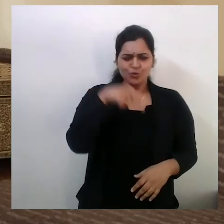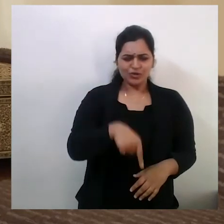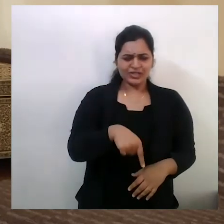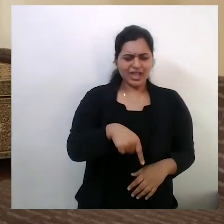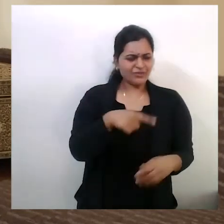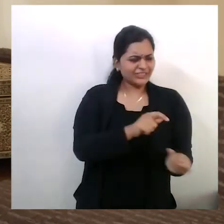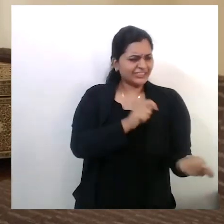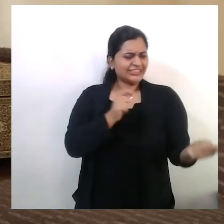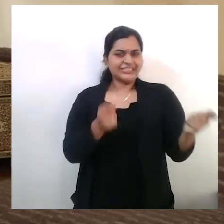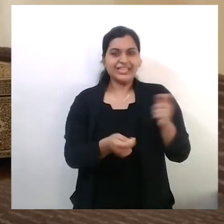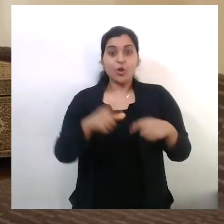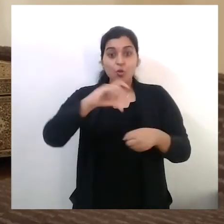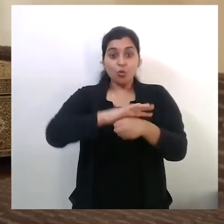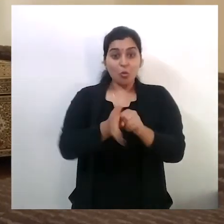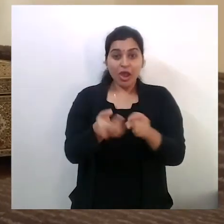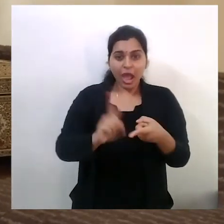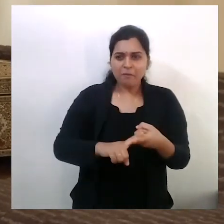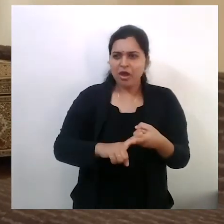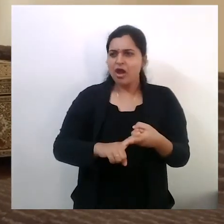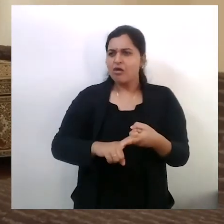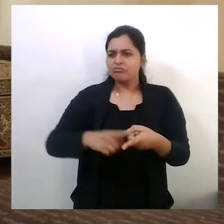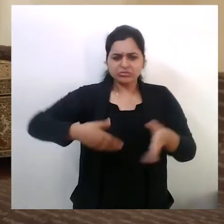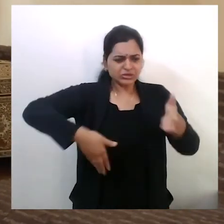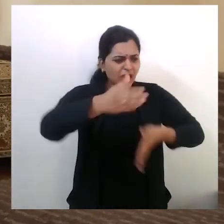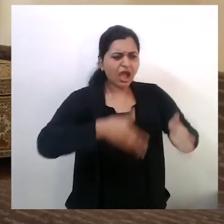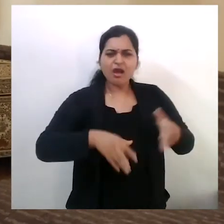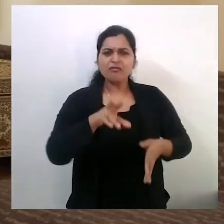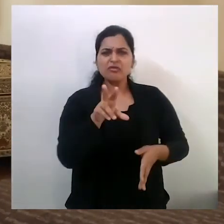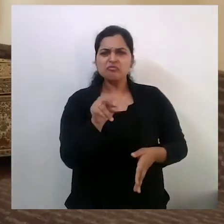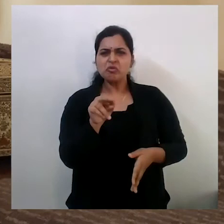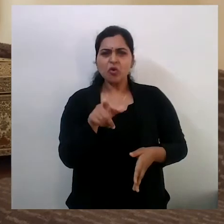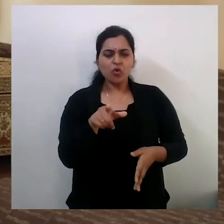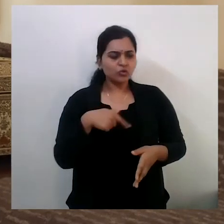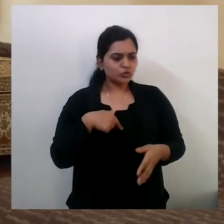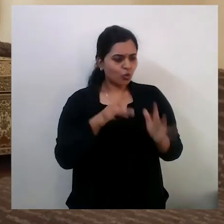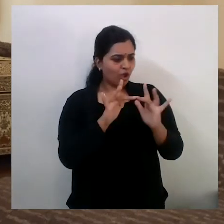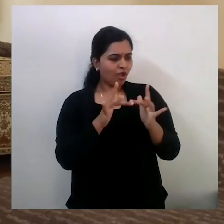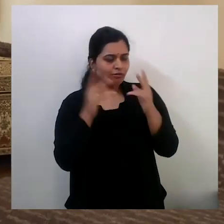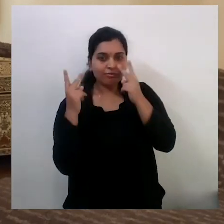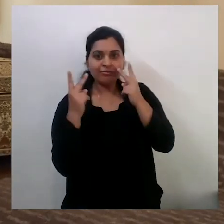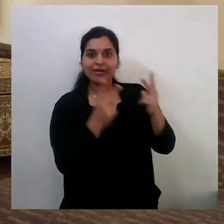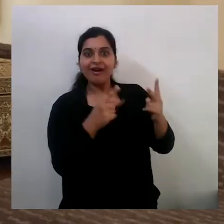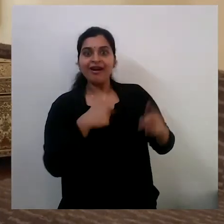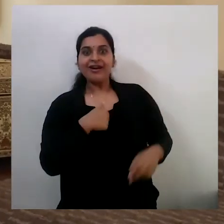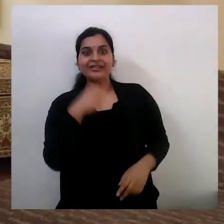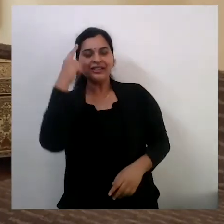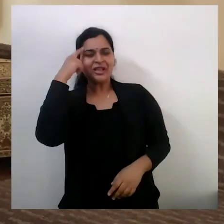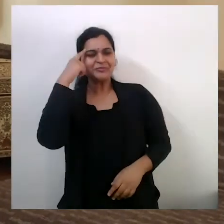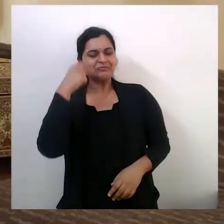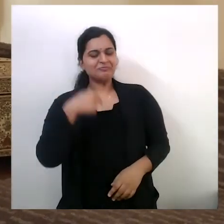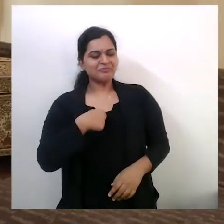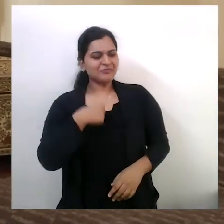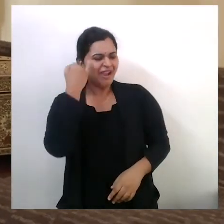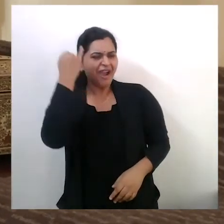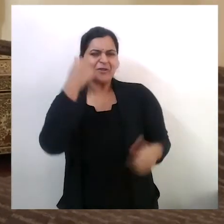also something which makes us enormously believe and happy about this project. I